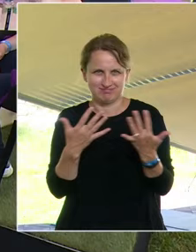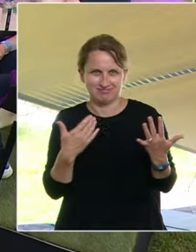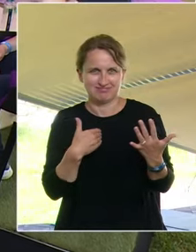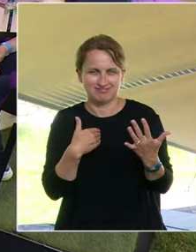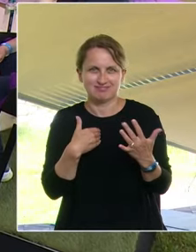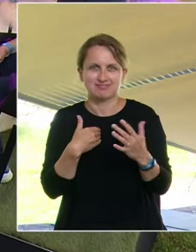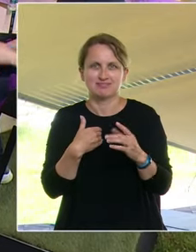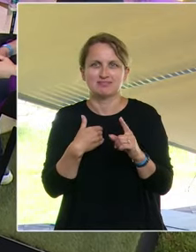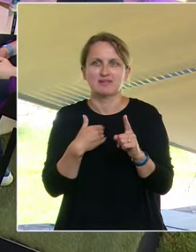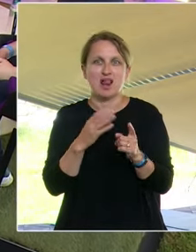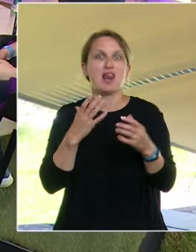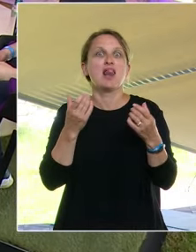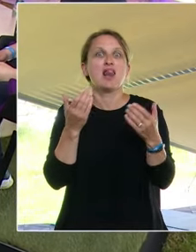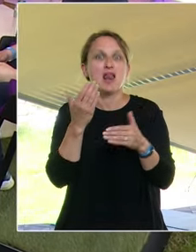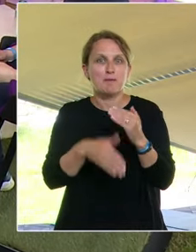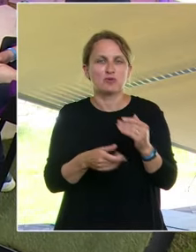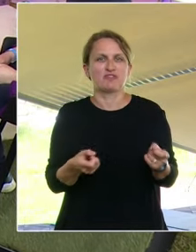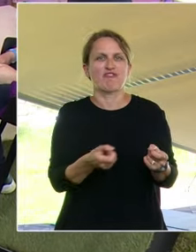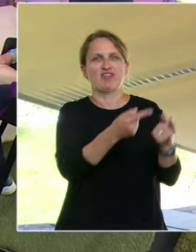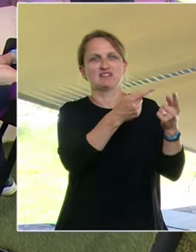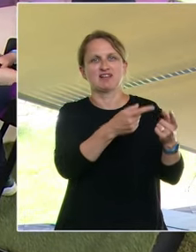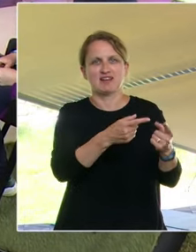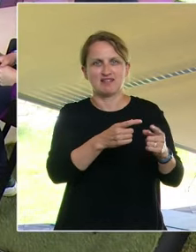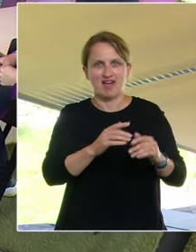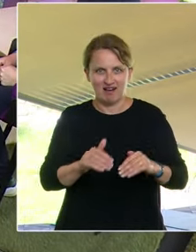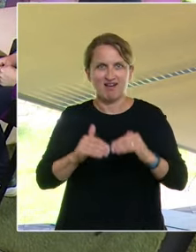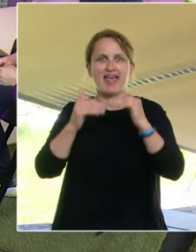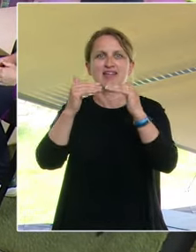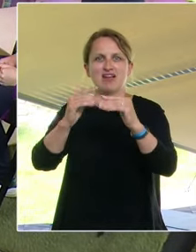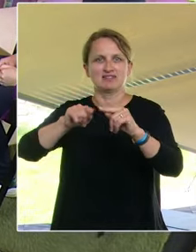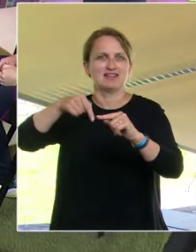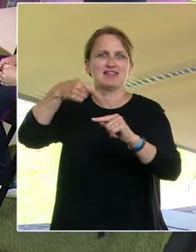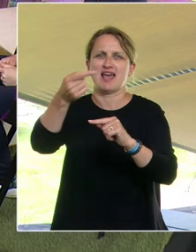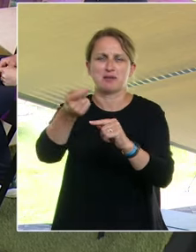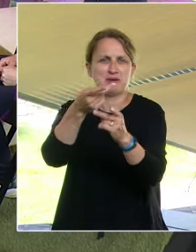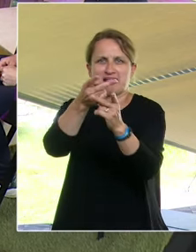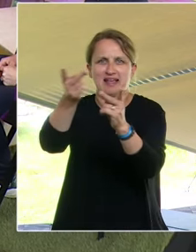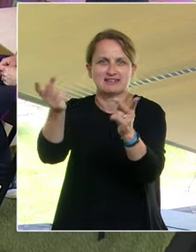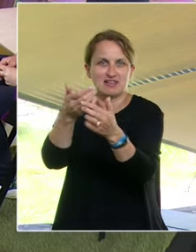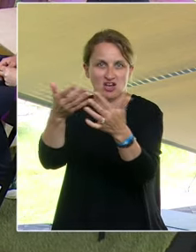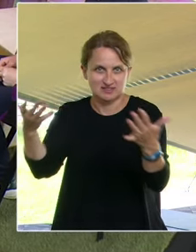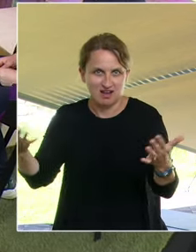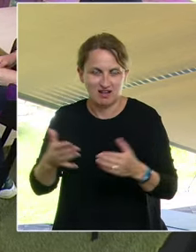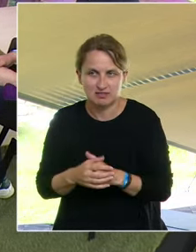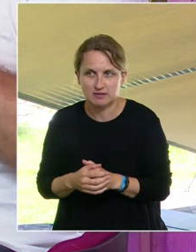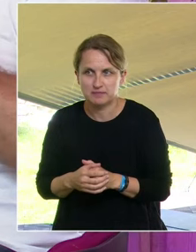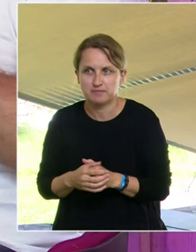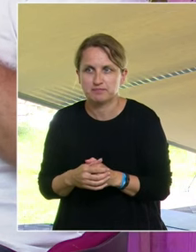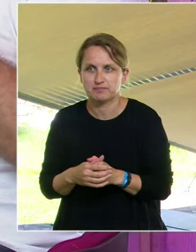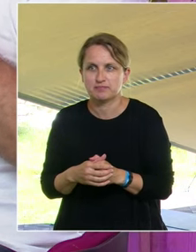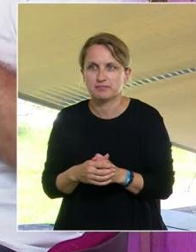you throw everything away, and then you know you move on to the onto the other things. So it was